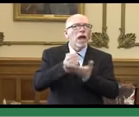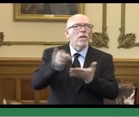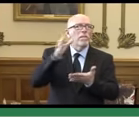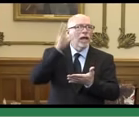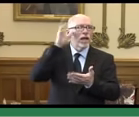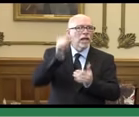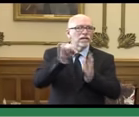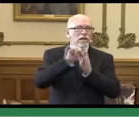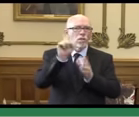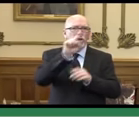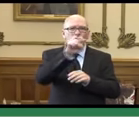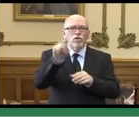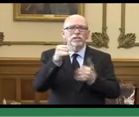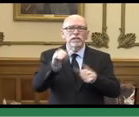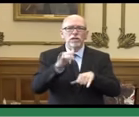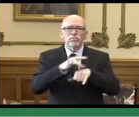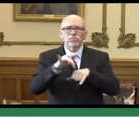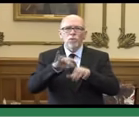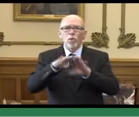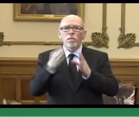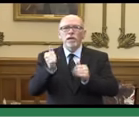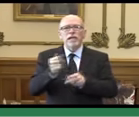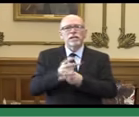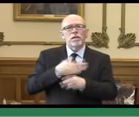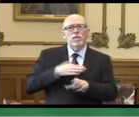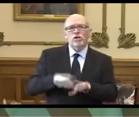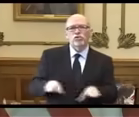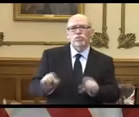identify which child cares are still available to take care of children.